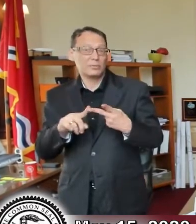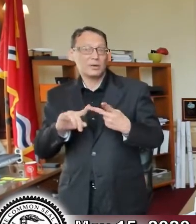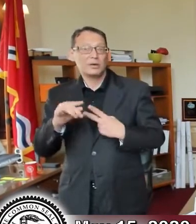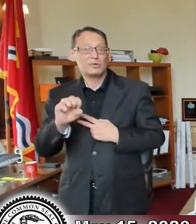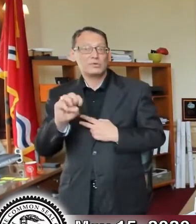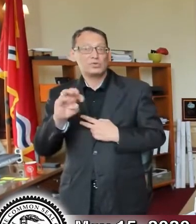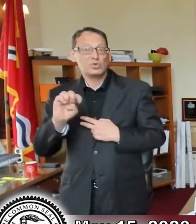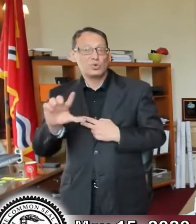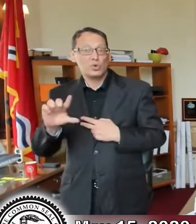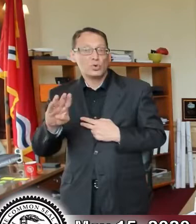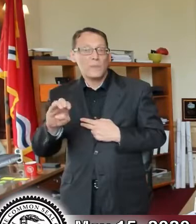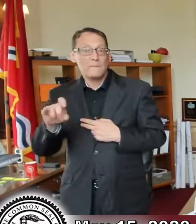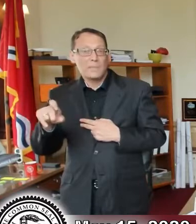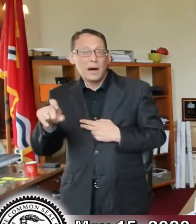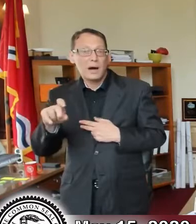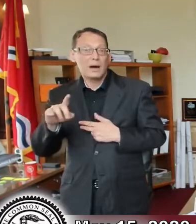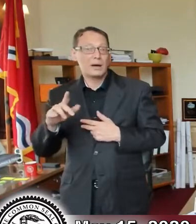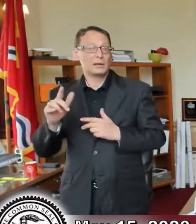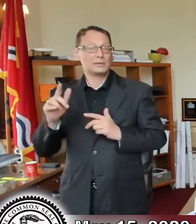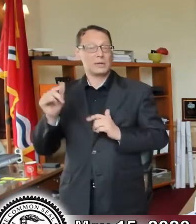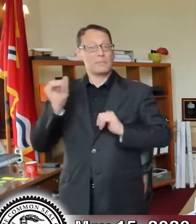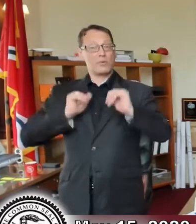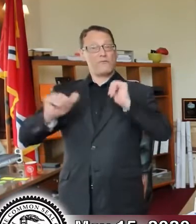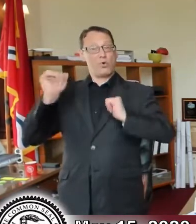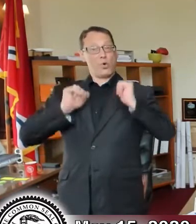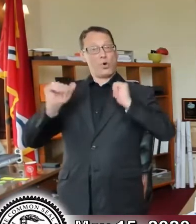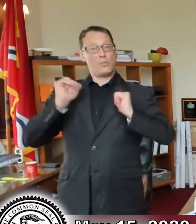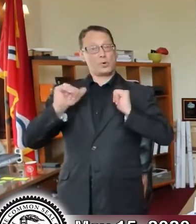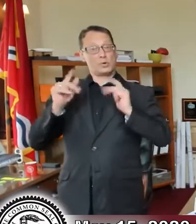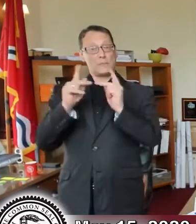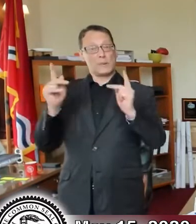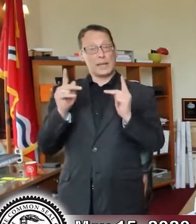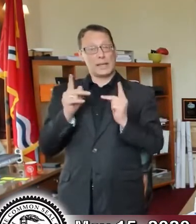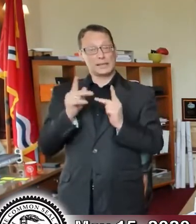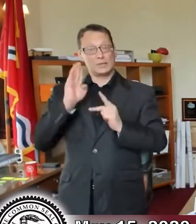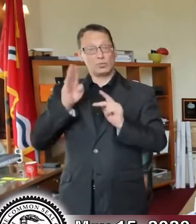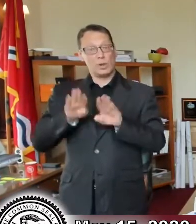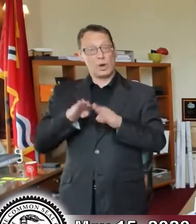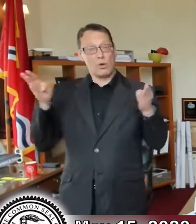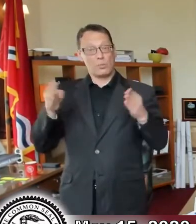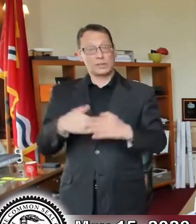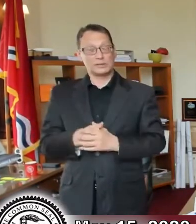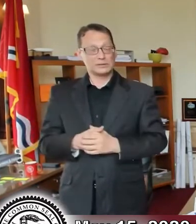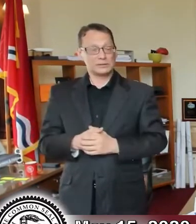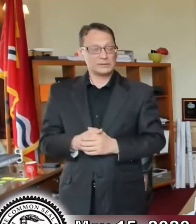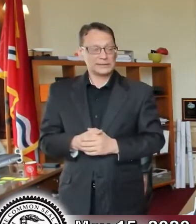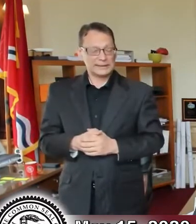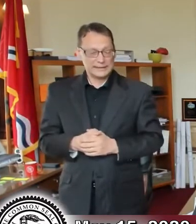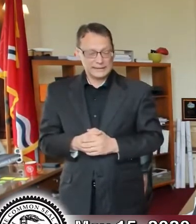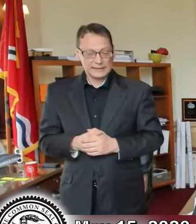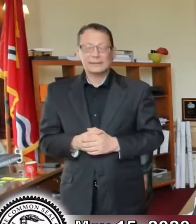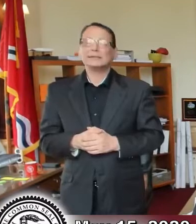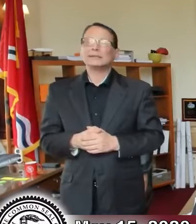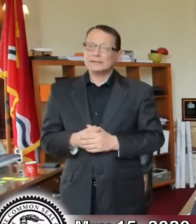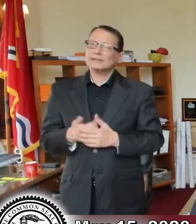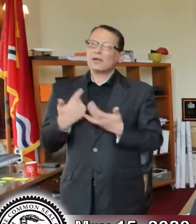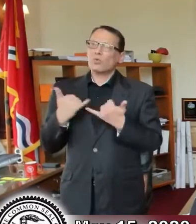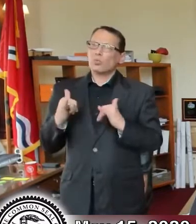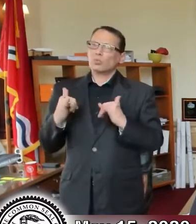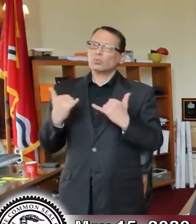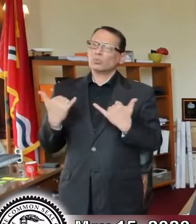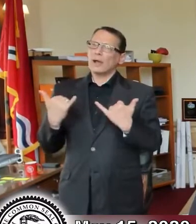garden, Fox, Muni, Zoo, big type venues can reopen? We're working on that right now,